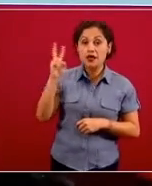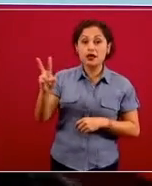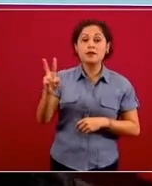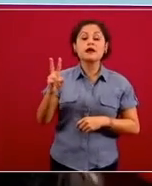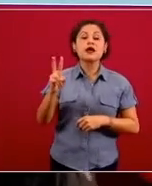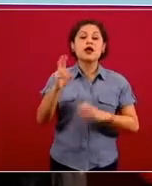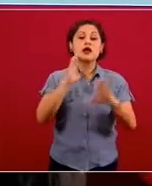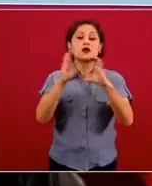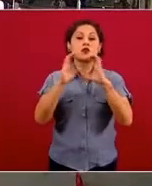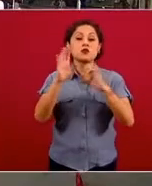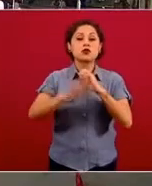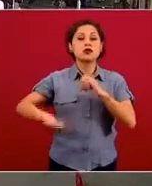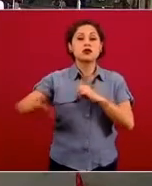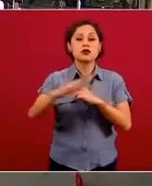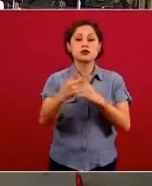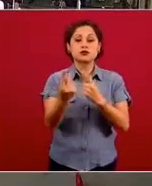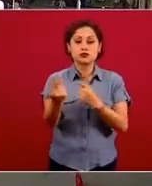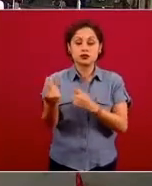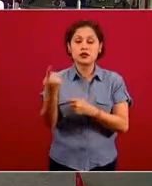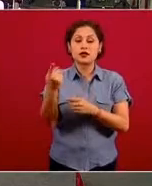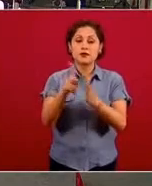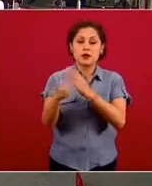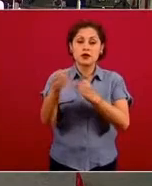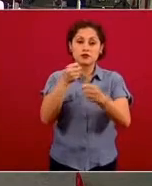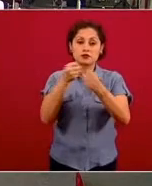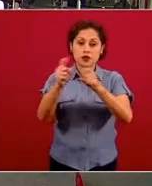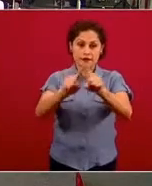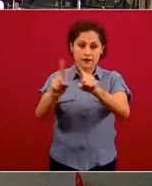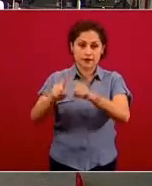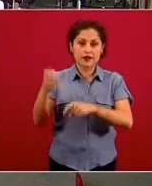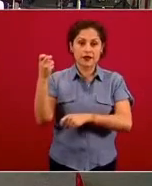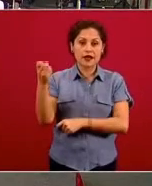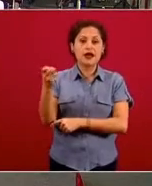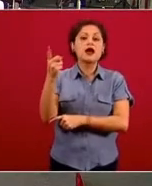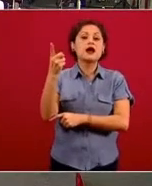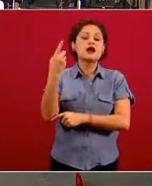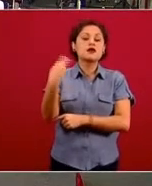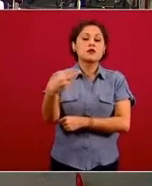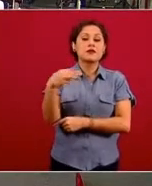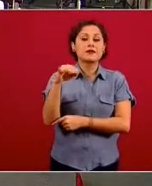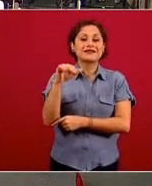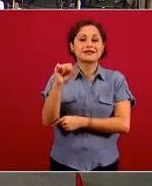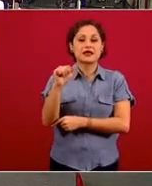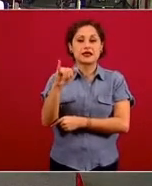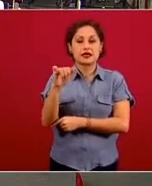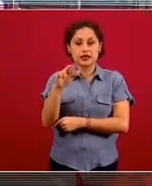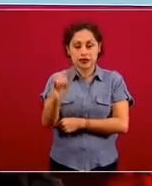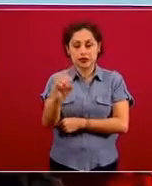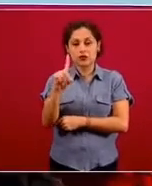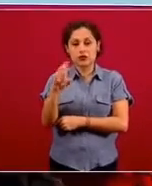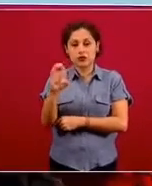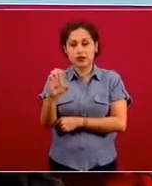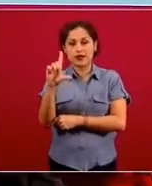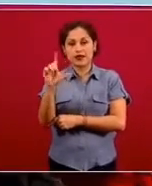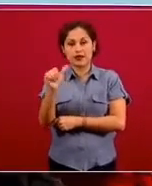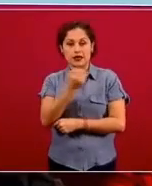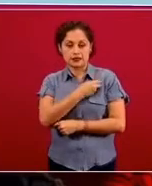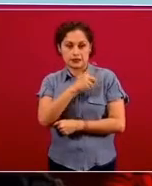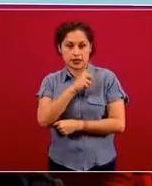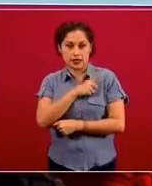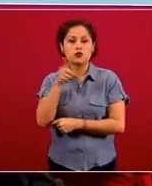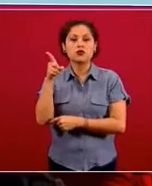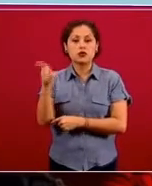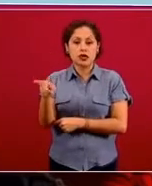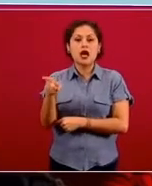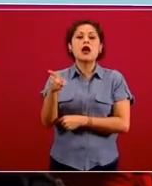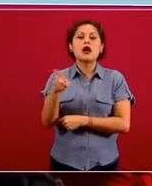In terms of updating all of you, people from the media, it's important for you to understand